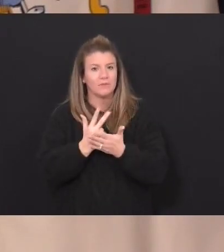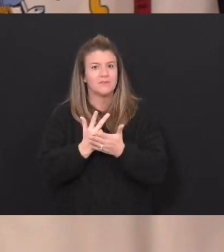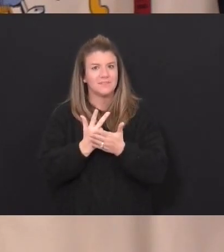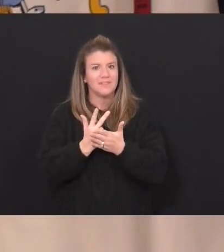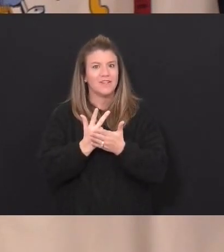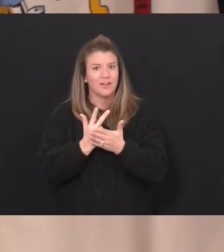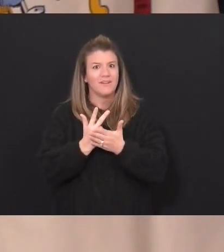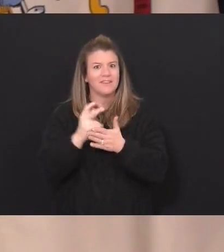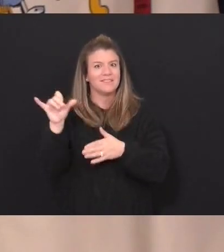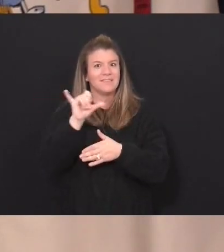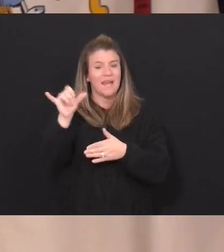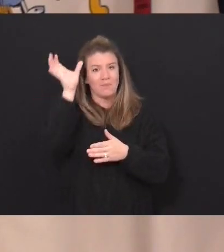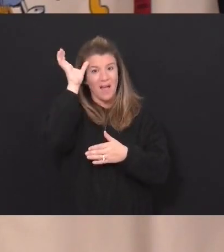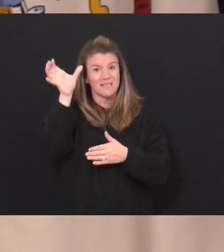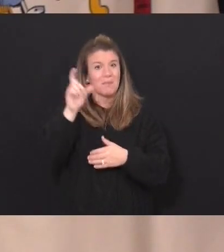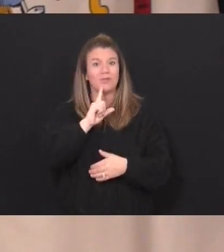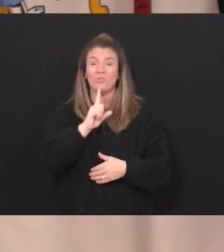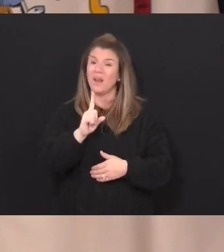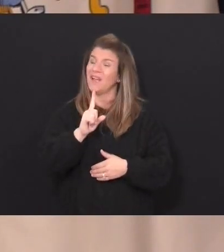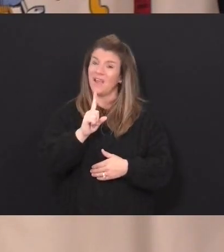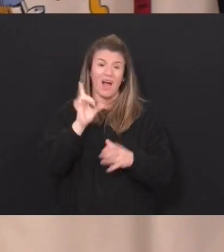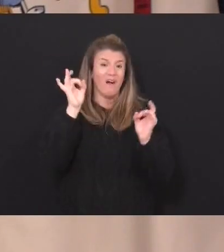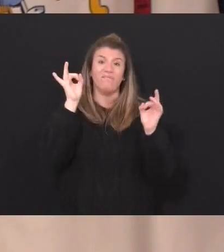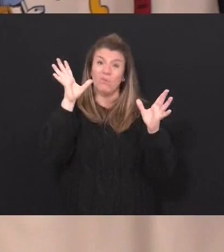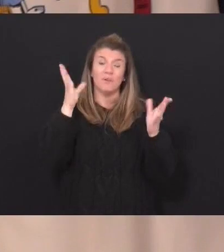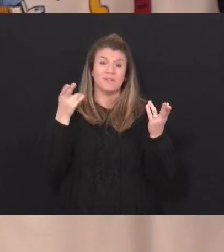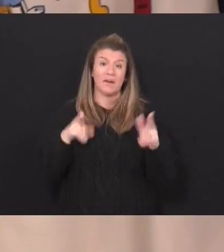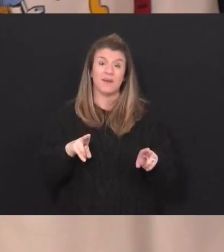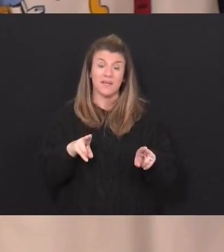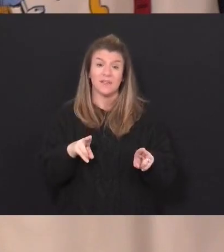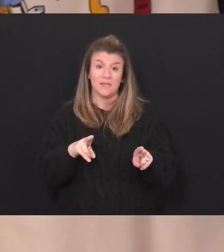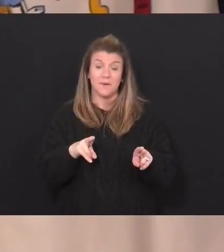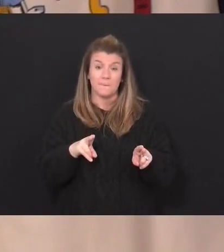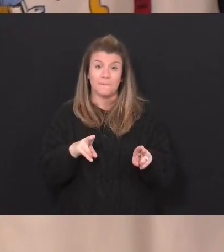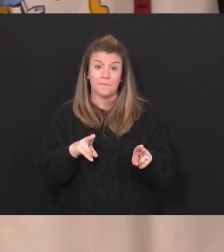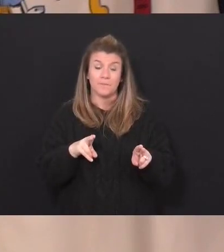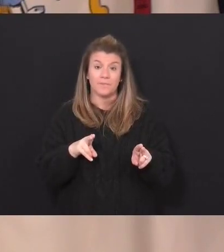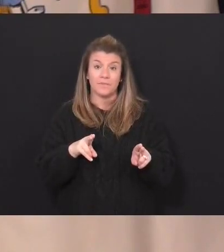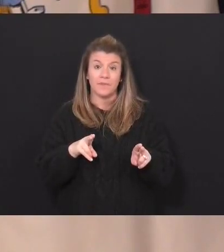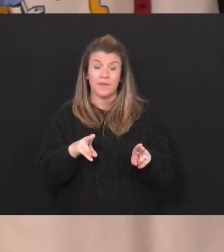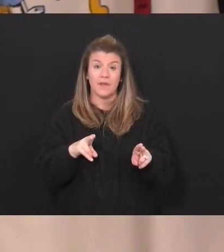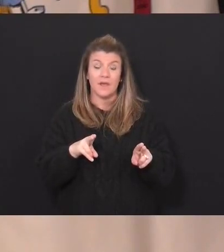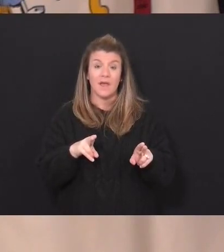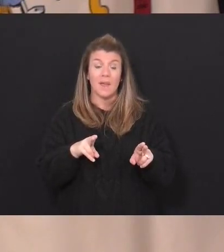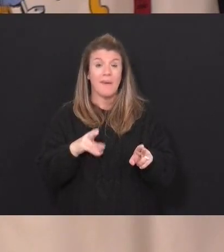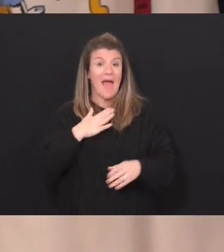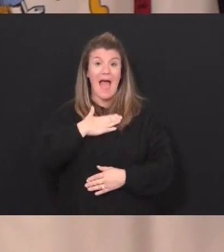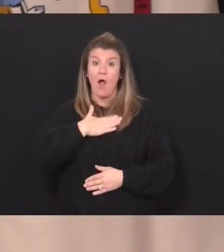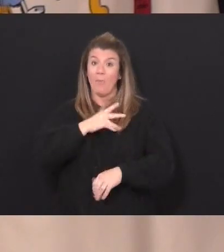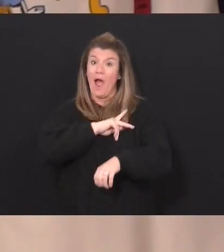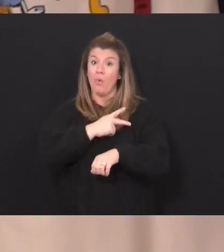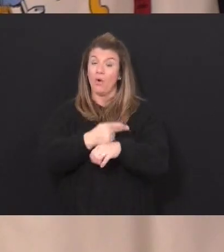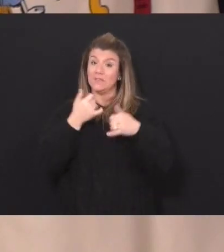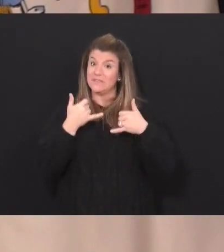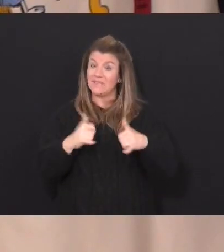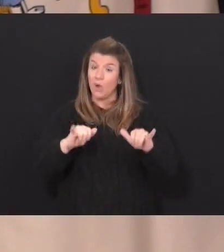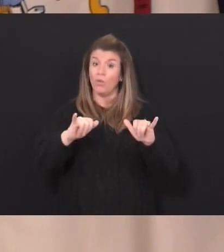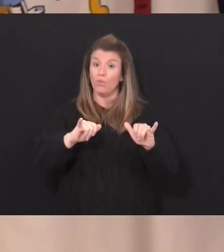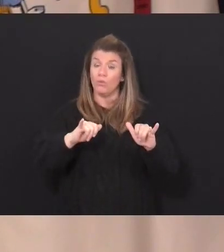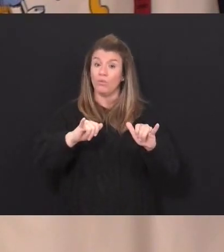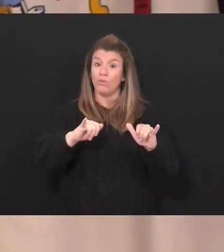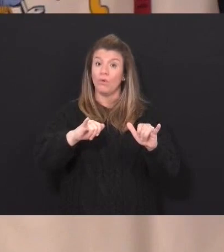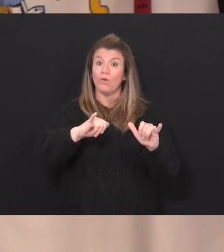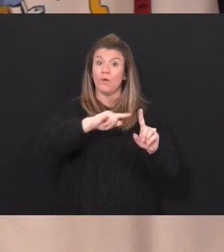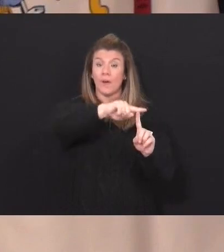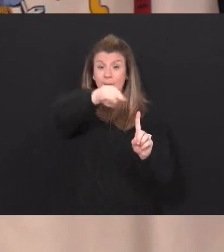It's really tragic what is happening in every way, but our power always comes back to just